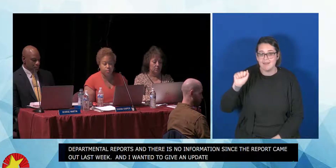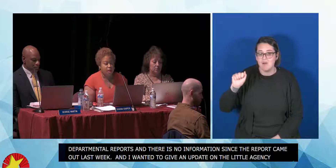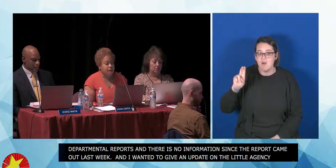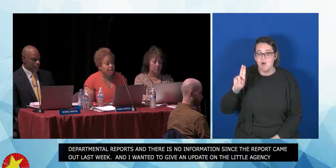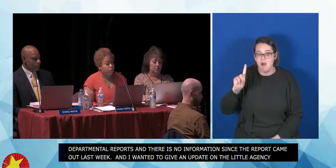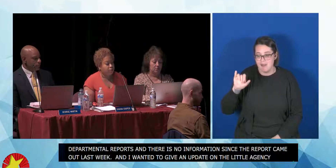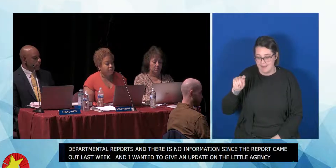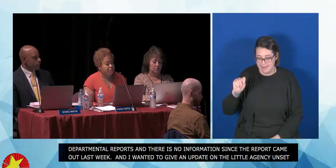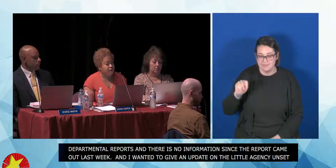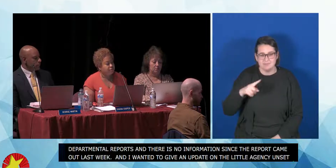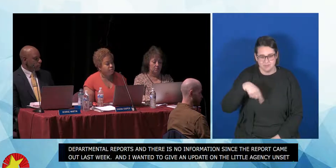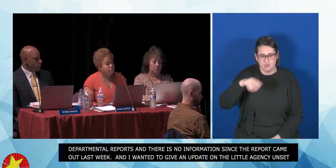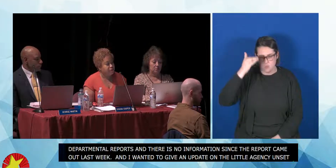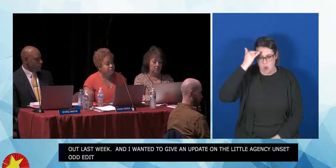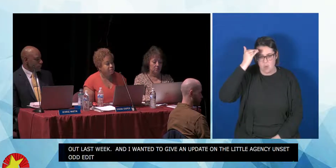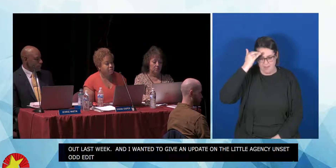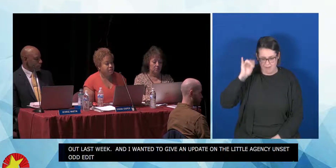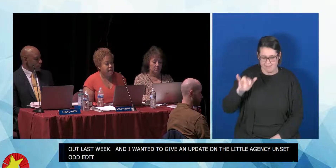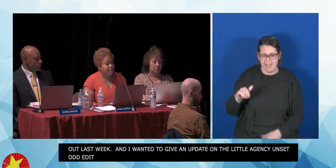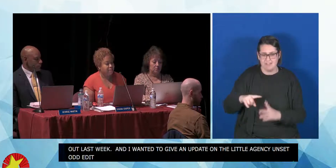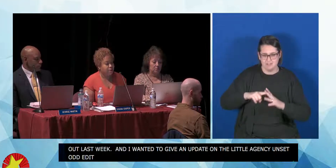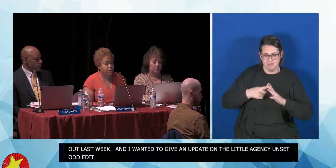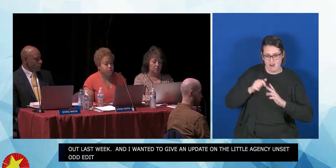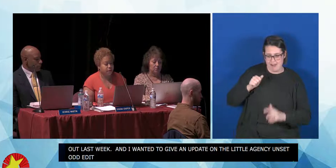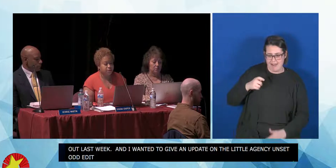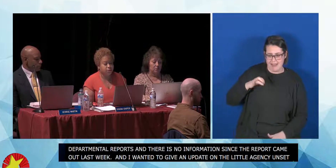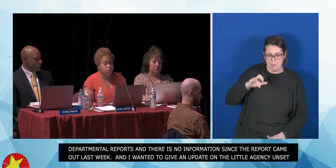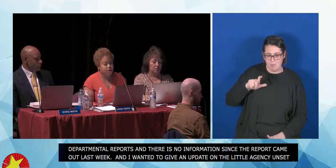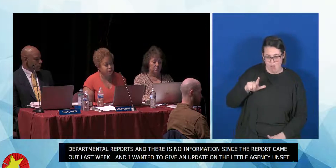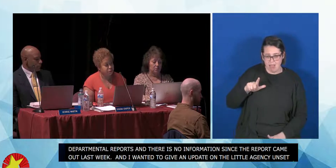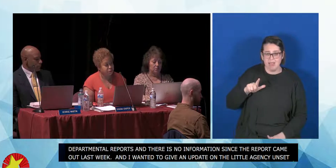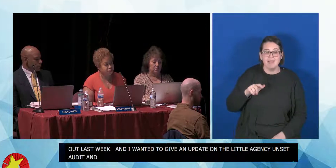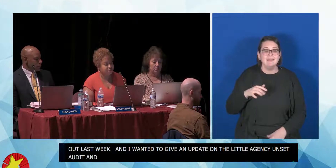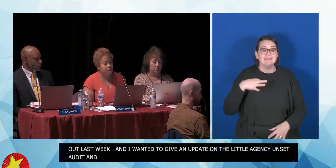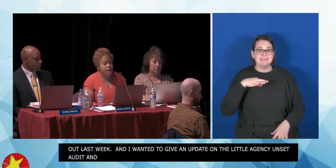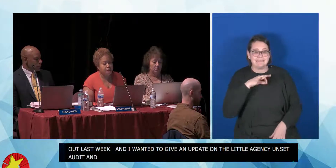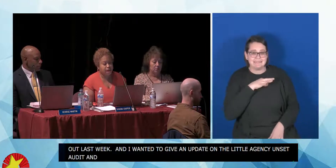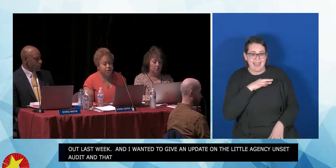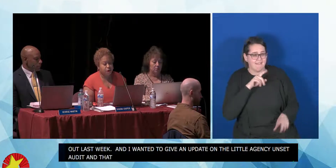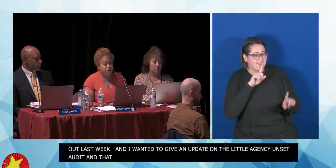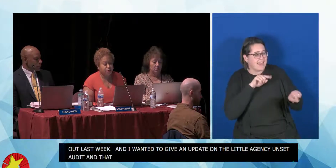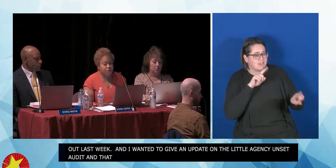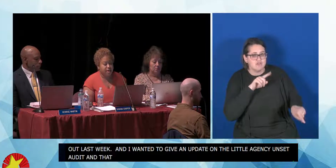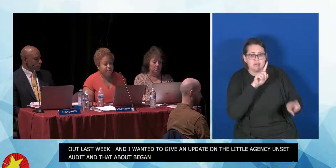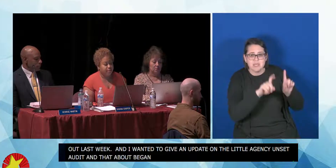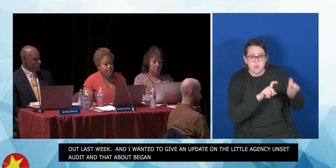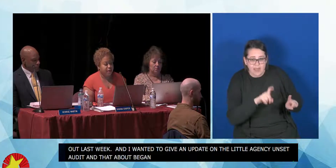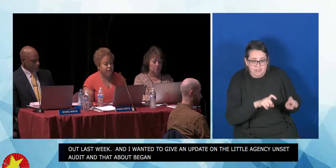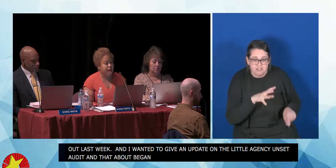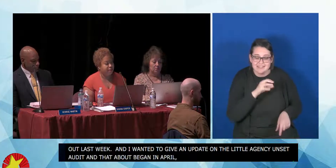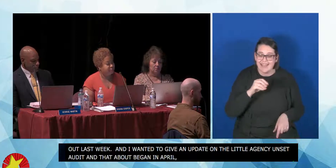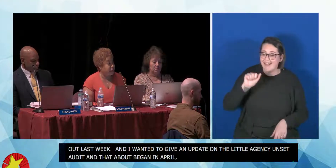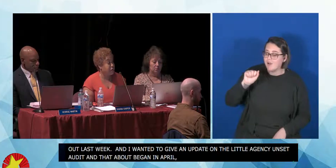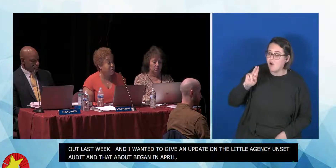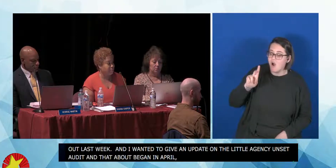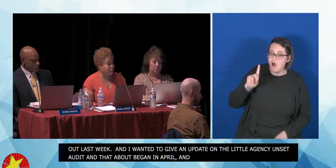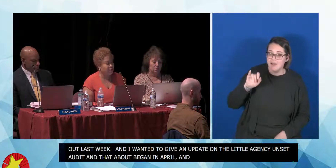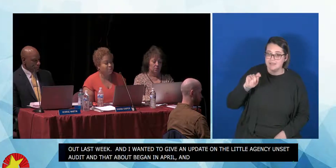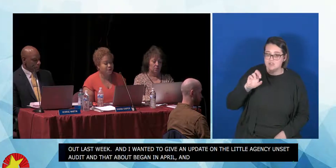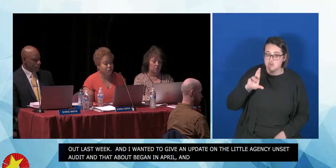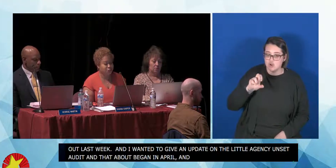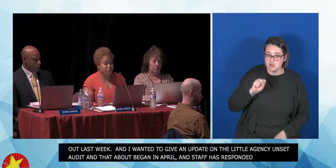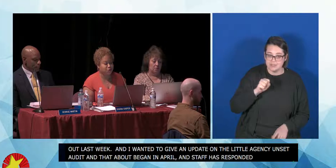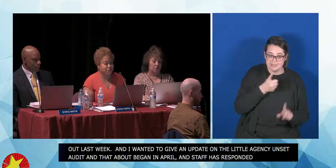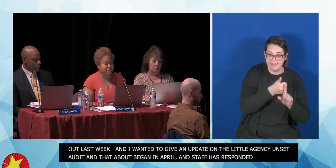April, and over these last few months, staff have been responding to questions, and the auditors have been asking a number